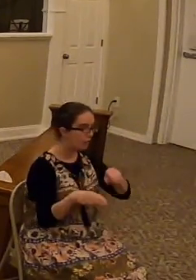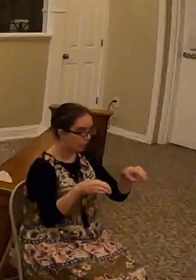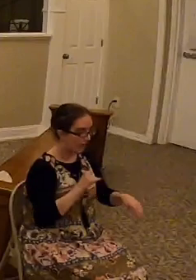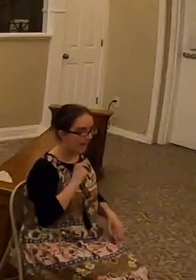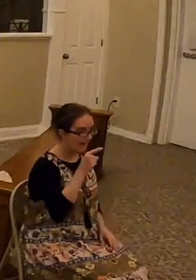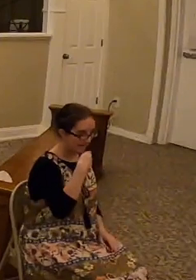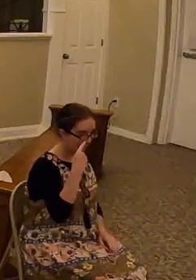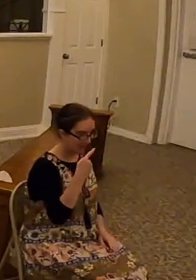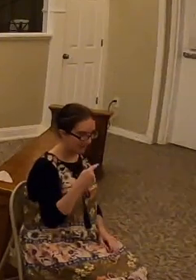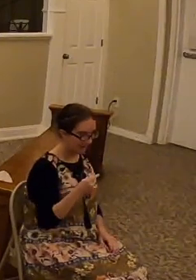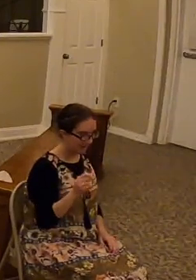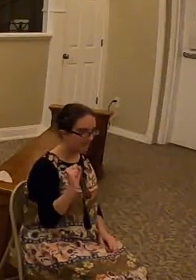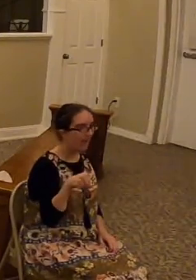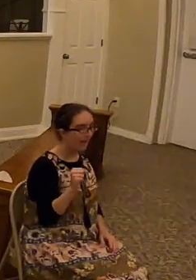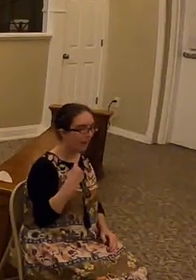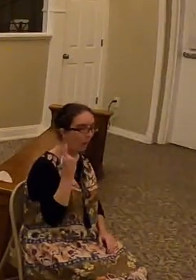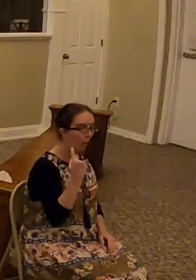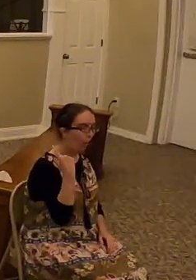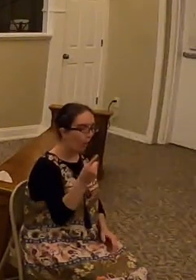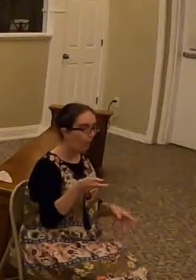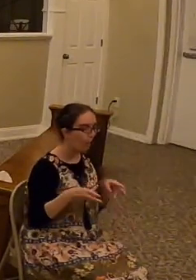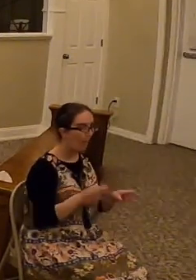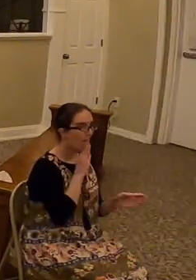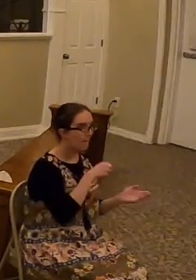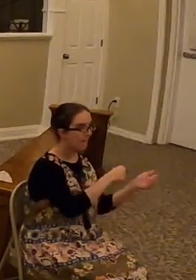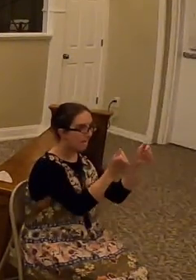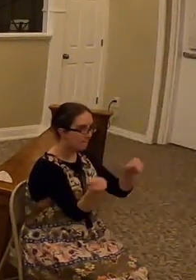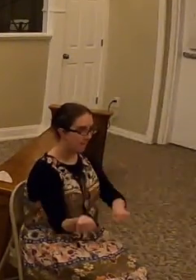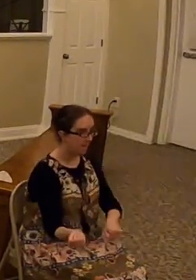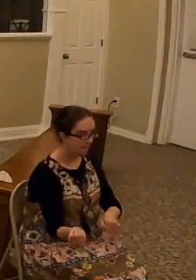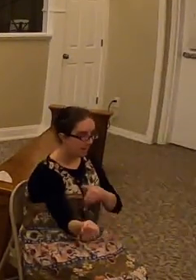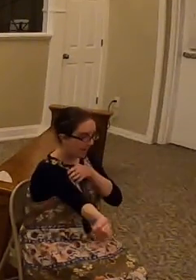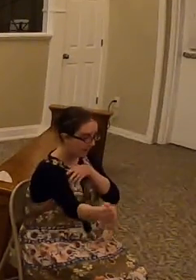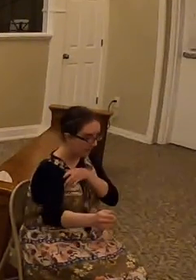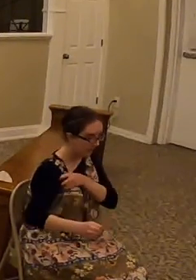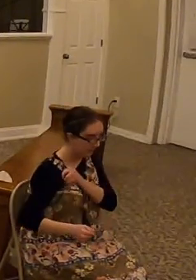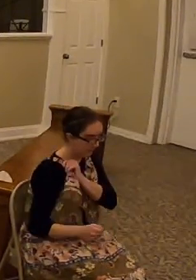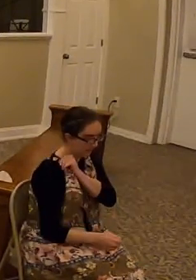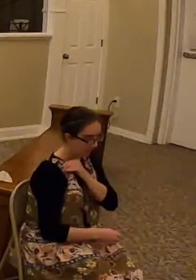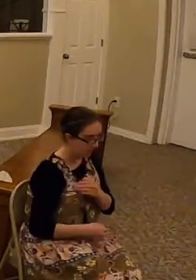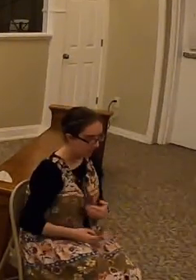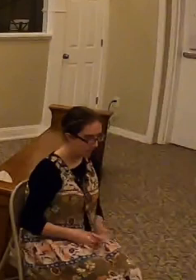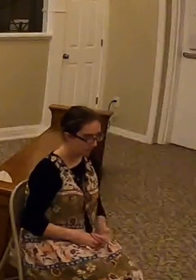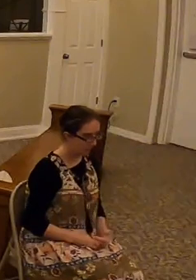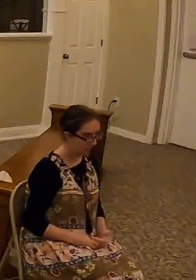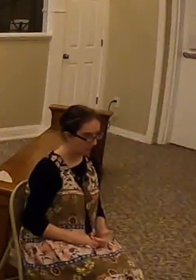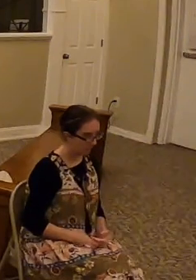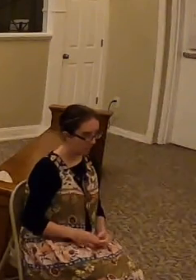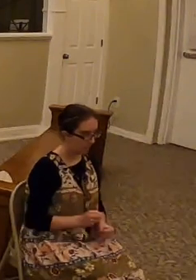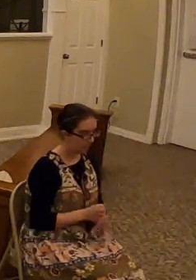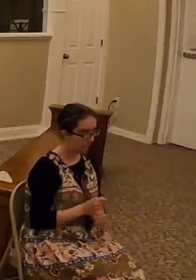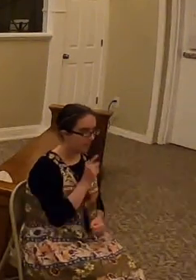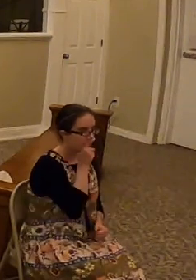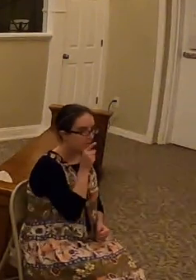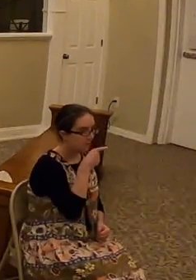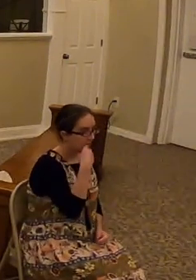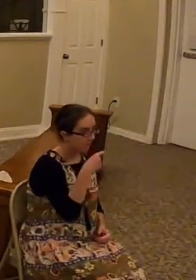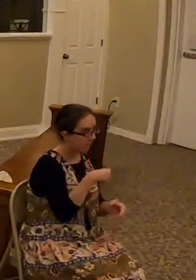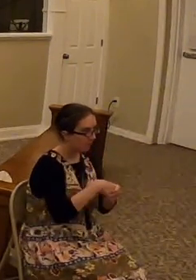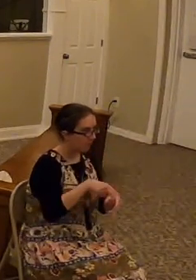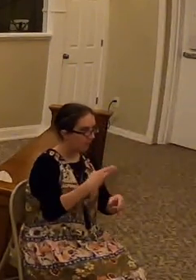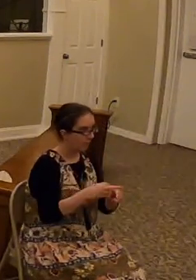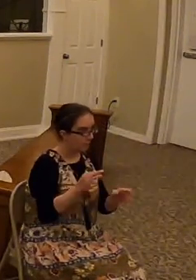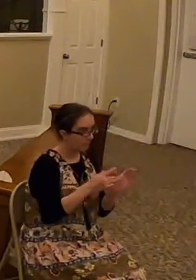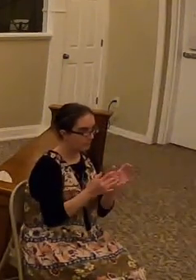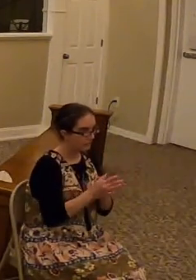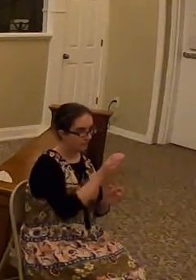said, yeah, that's the only way we baptize. Amen. Woo, hallelujah. Then he said, now make sure you say, in the name